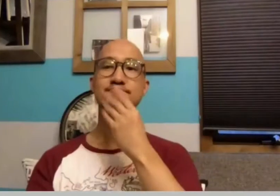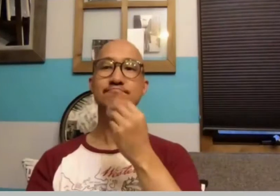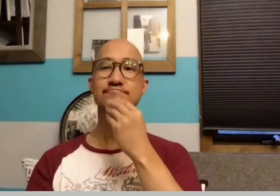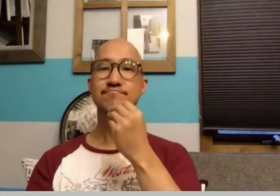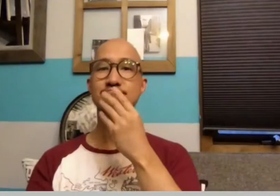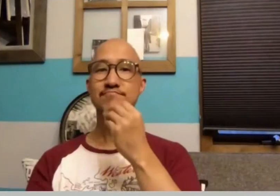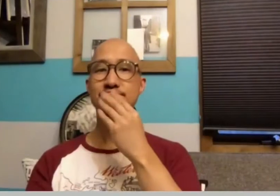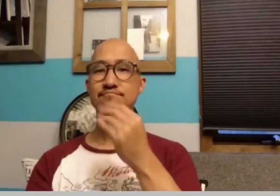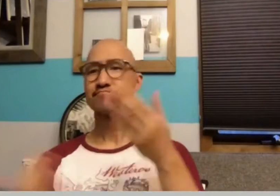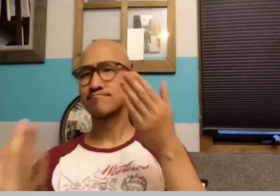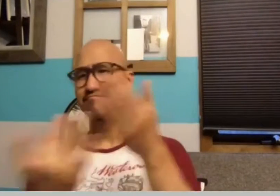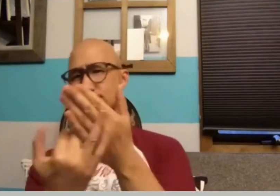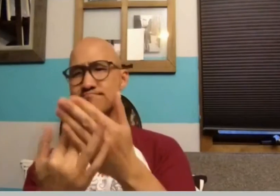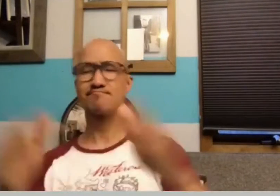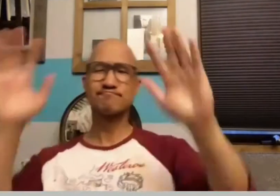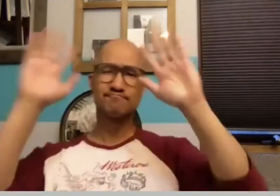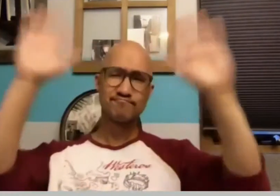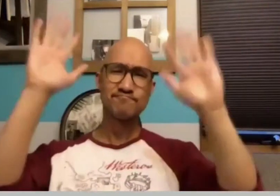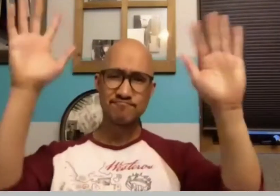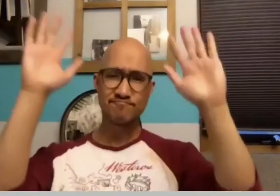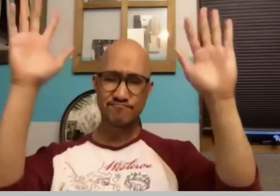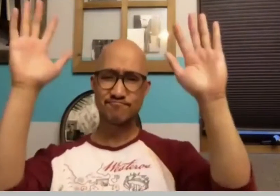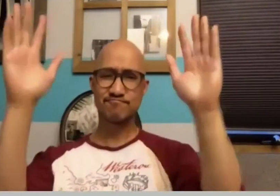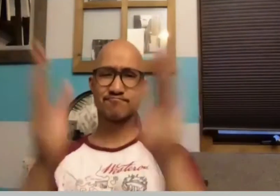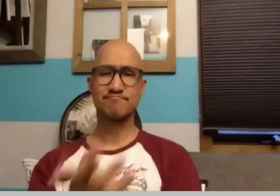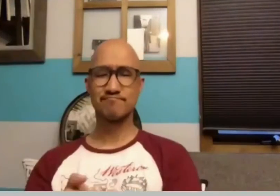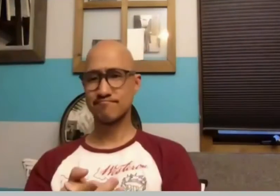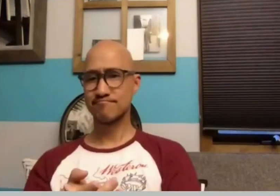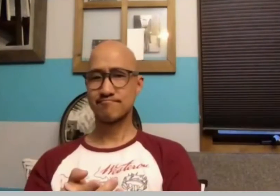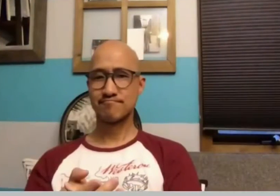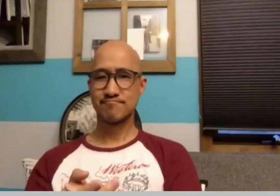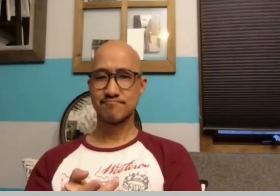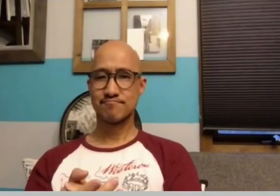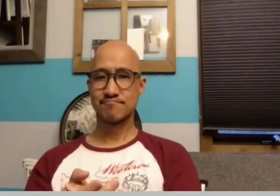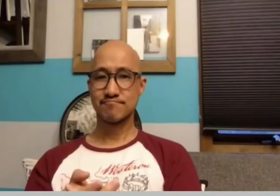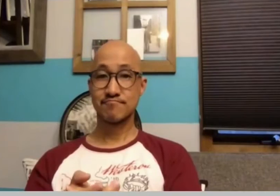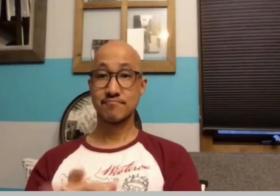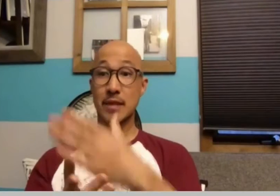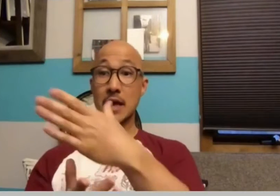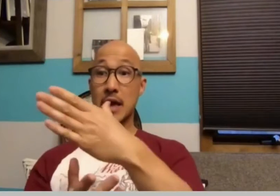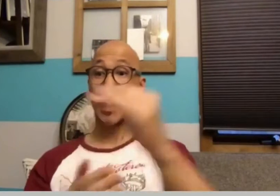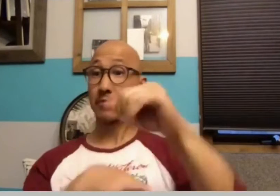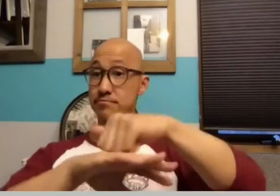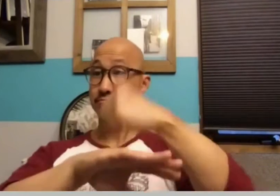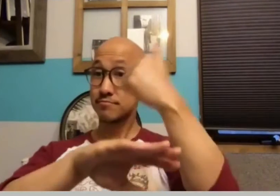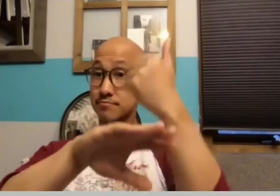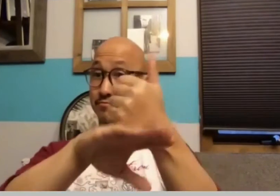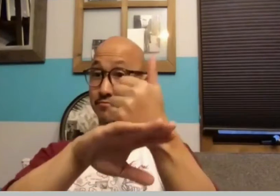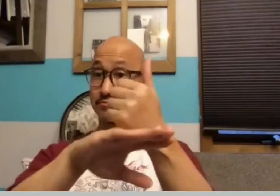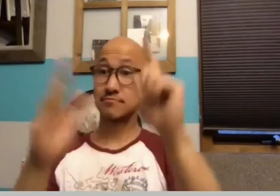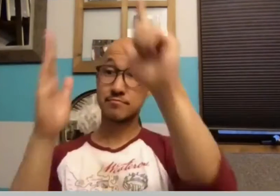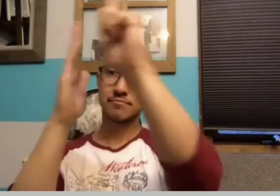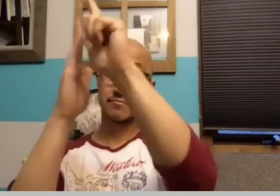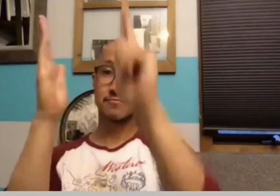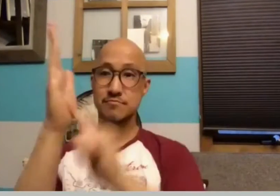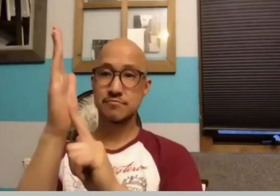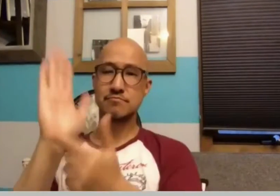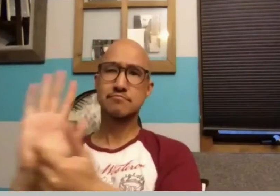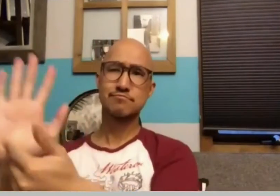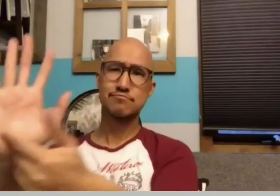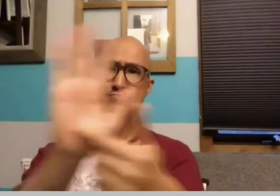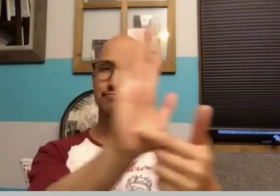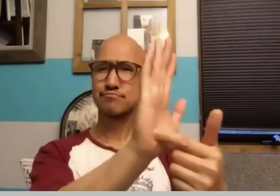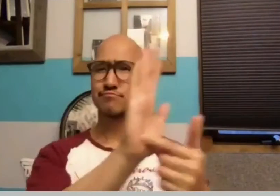signs, such amazing, awesome things. He introduces them to the law, and He's introducing them to His way, His better way of